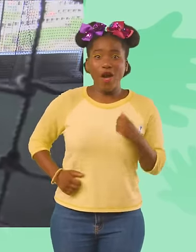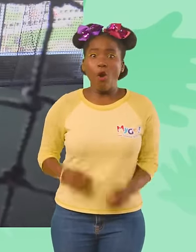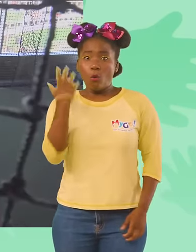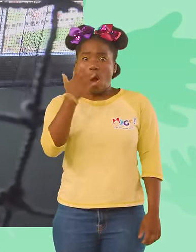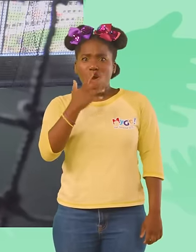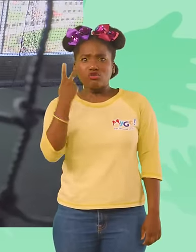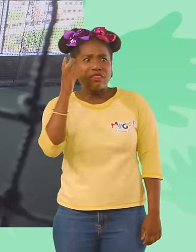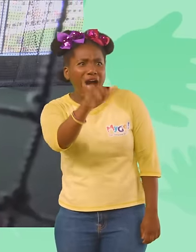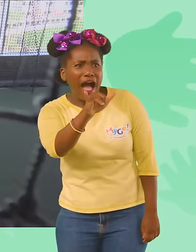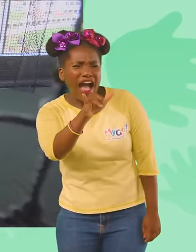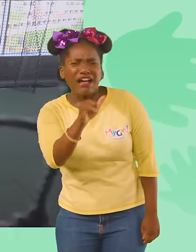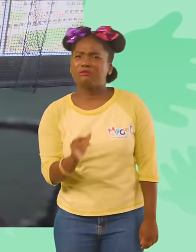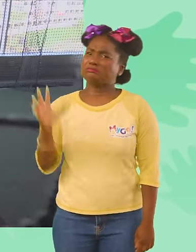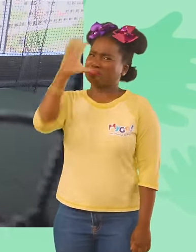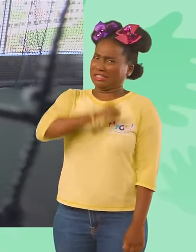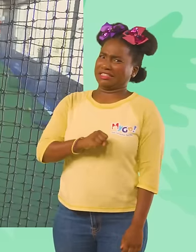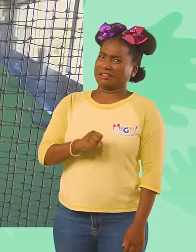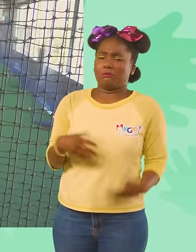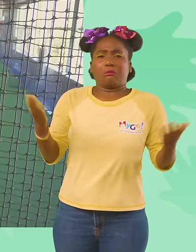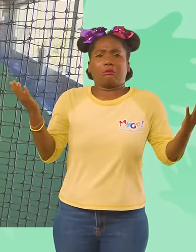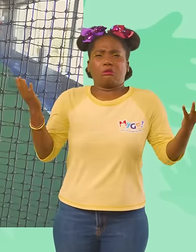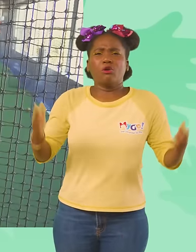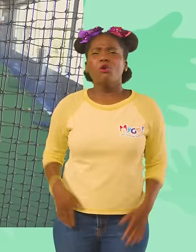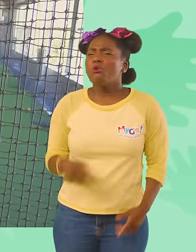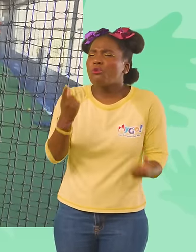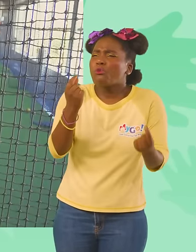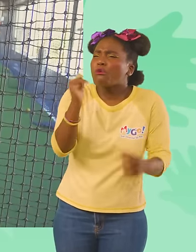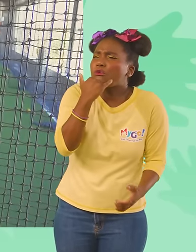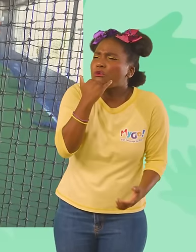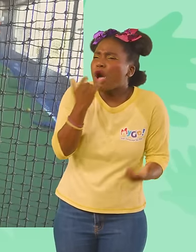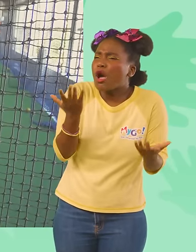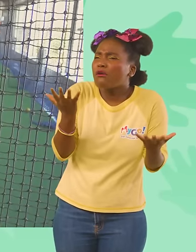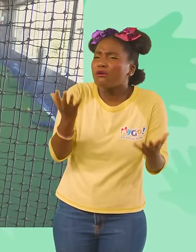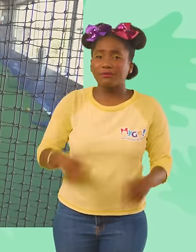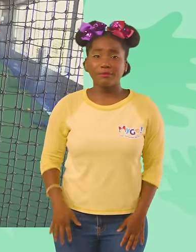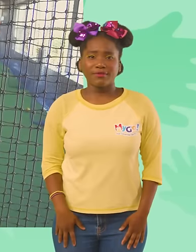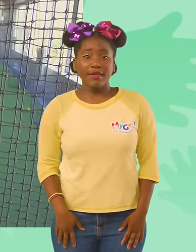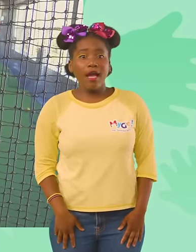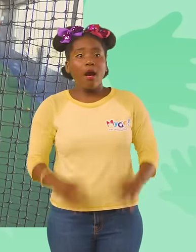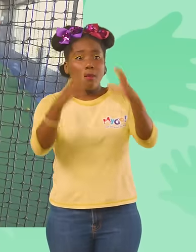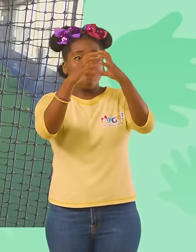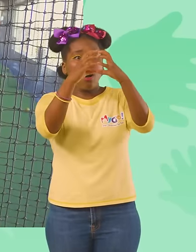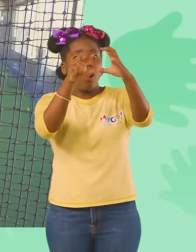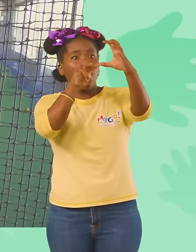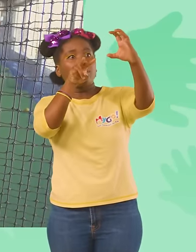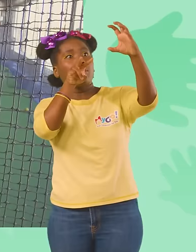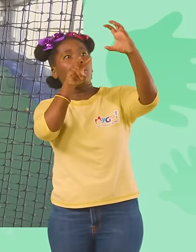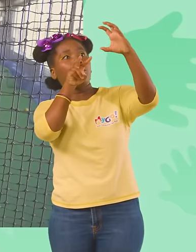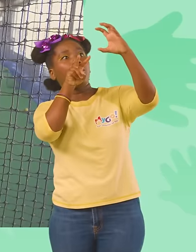Whoa! Did you see that? I missed it! Oh, what'd I do wrong? You gotta keep your eye on the ball.